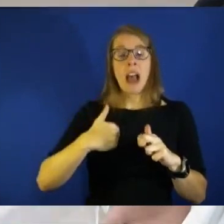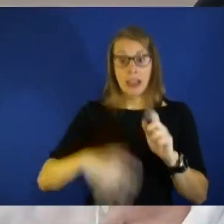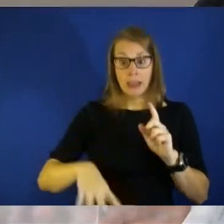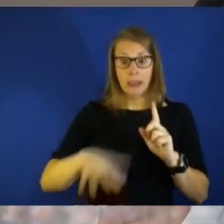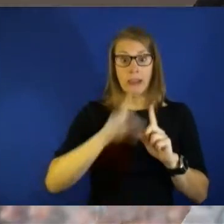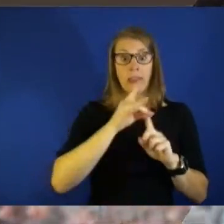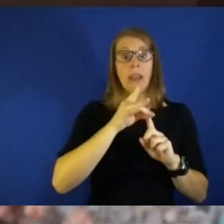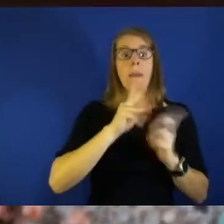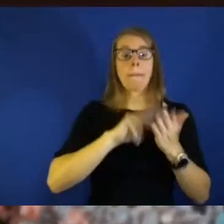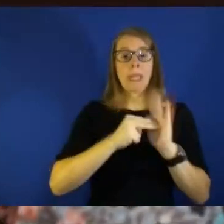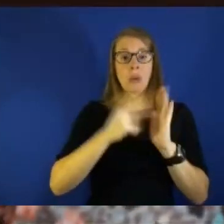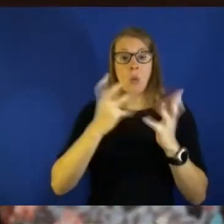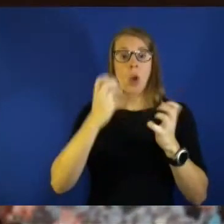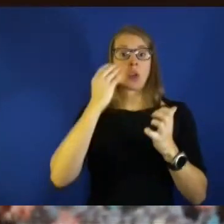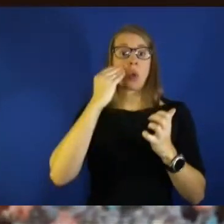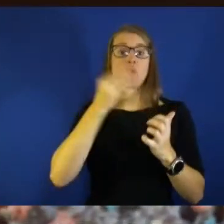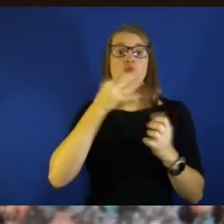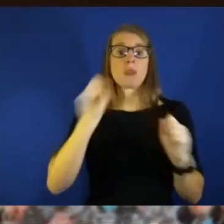possible.